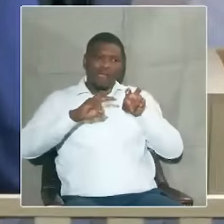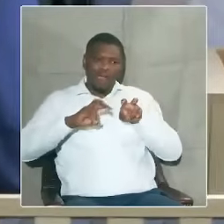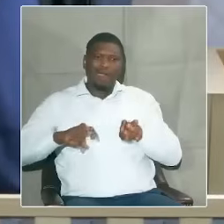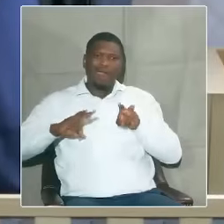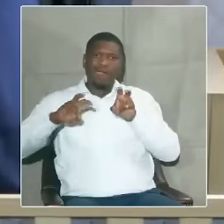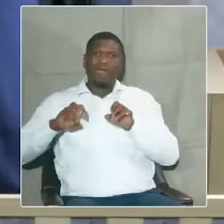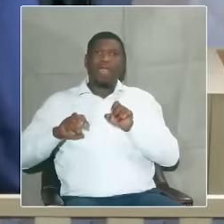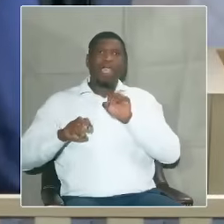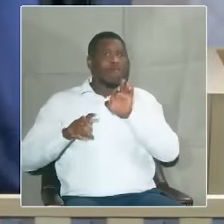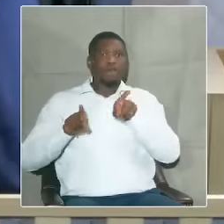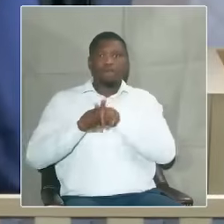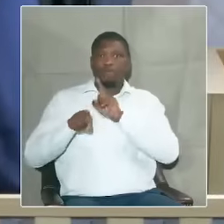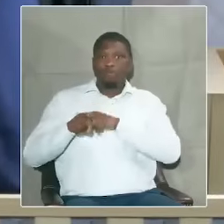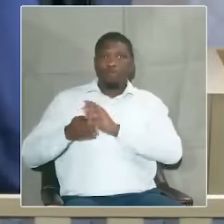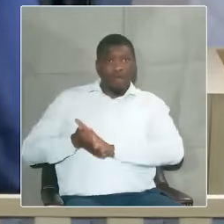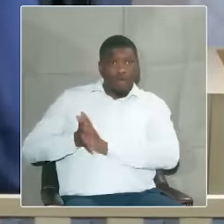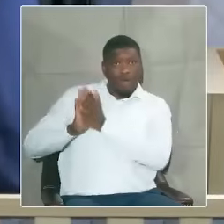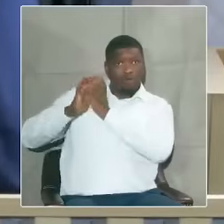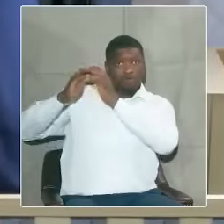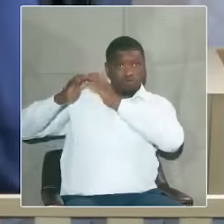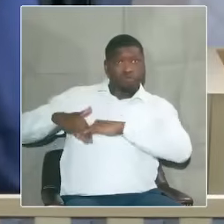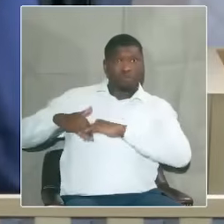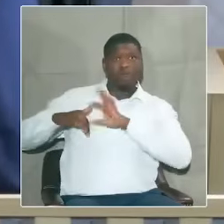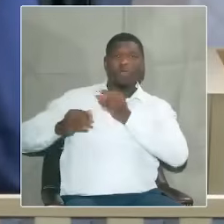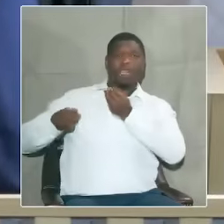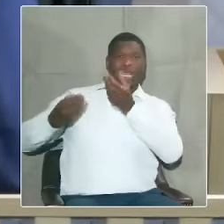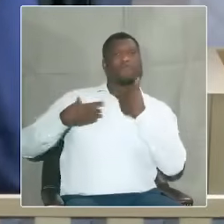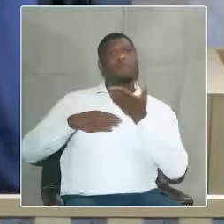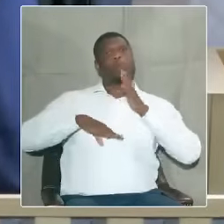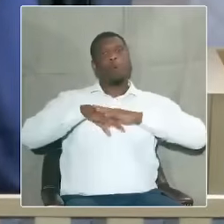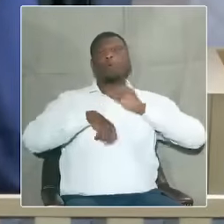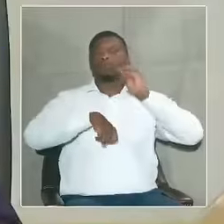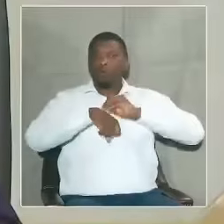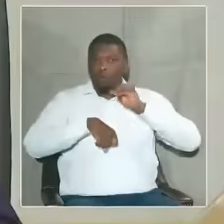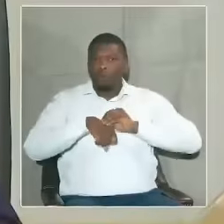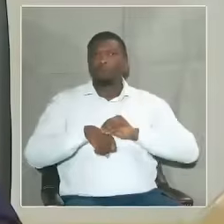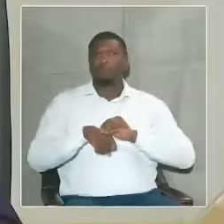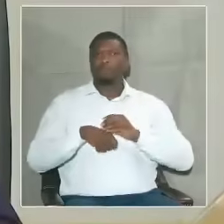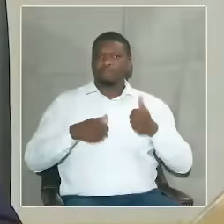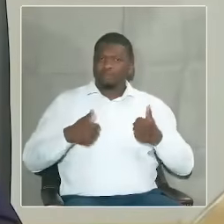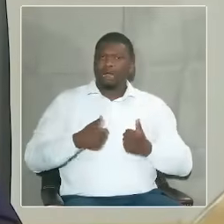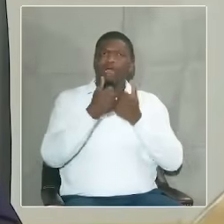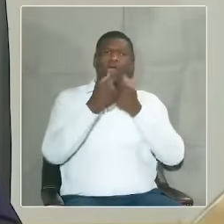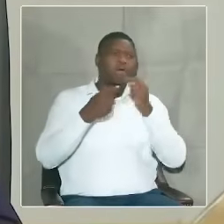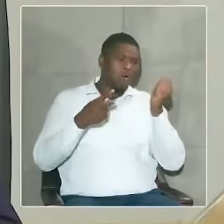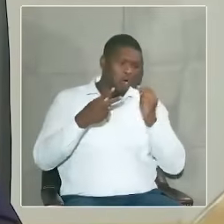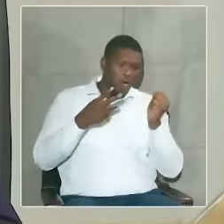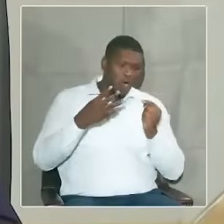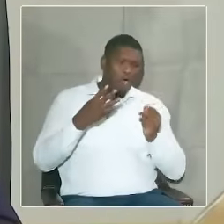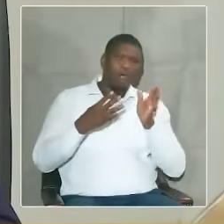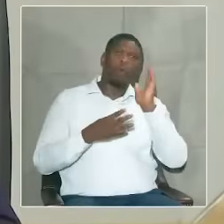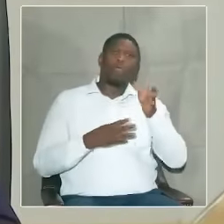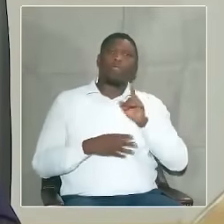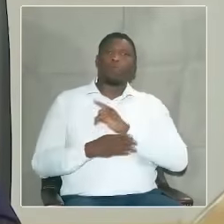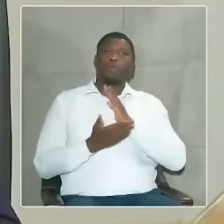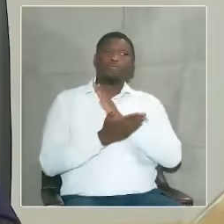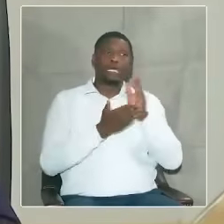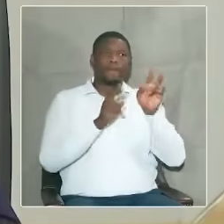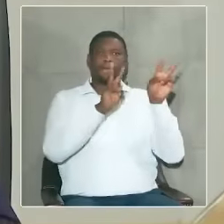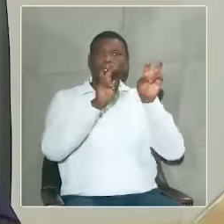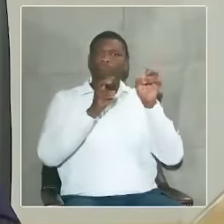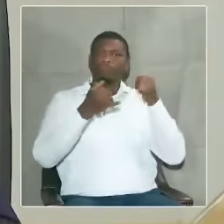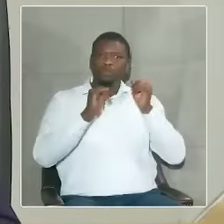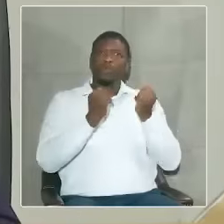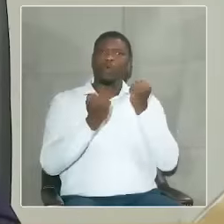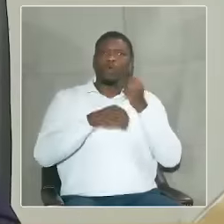cause problems, complications in relation to the prosecution of matters already in court,